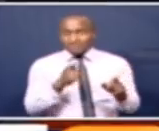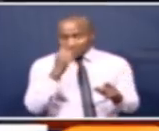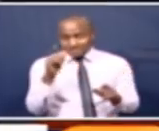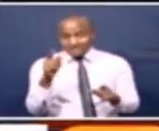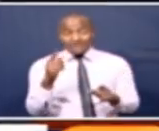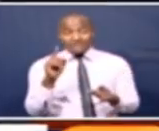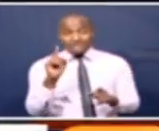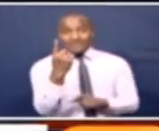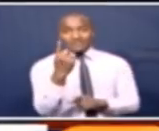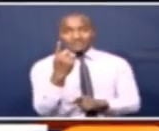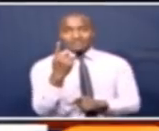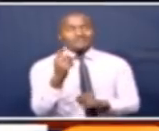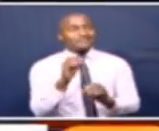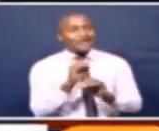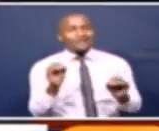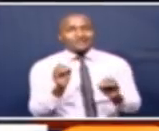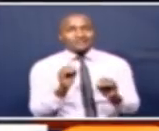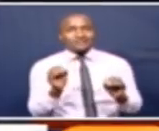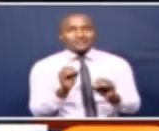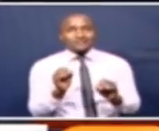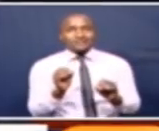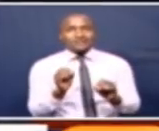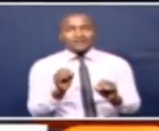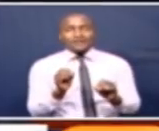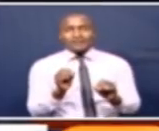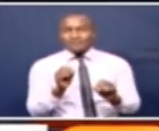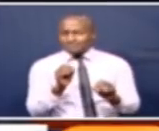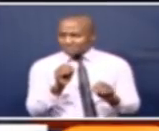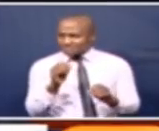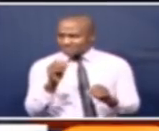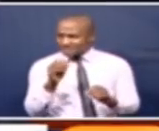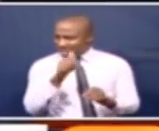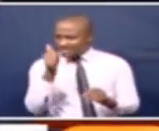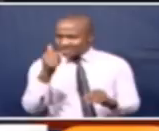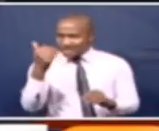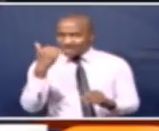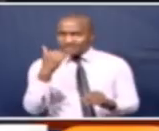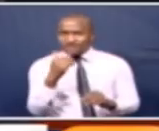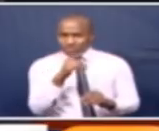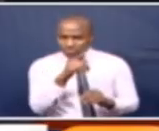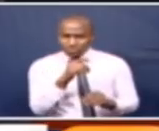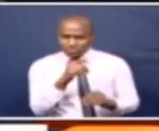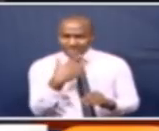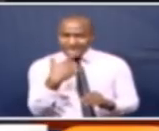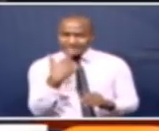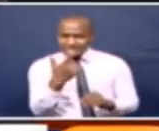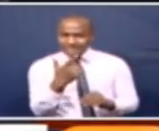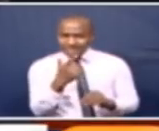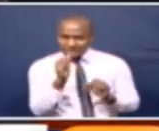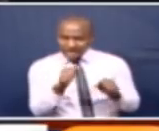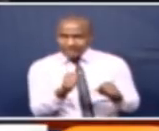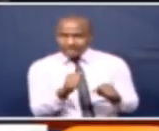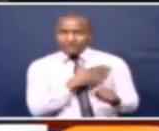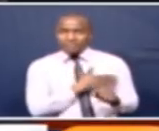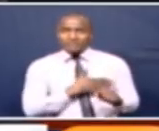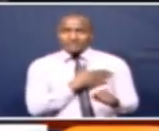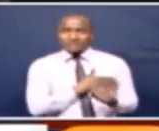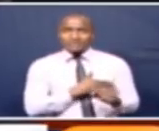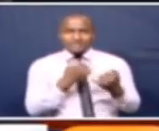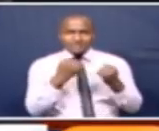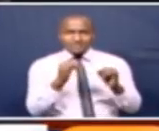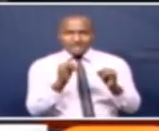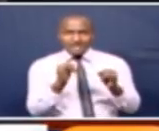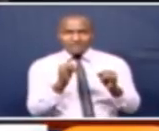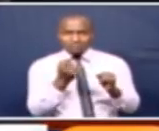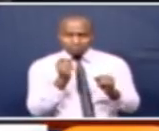Nothing was forthcoming. Then one of the teachers called me and asked me, do you have a Airtel line? I said, yes. Please, can you try